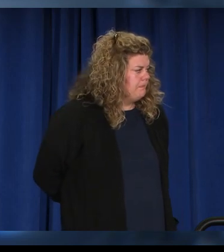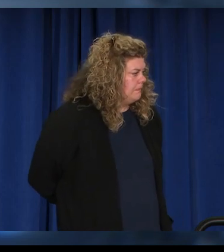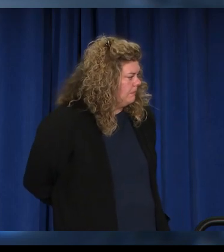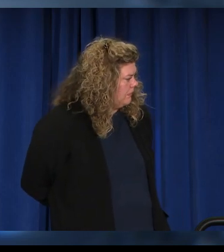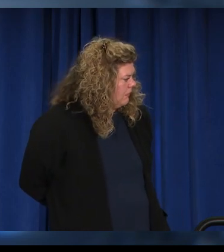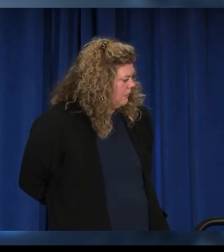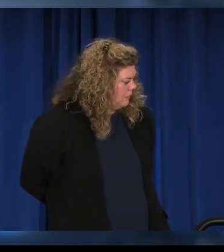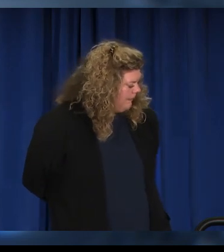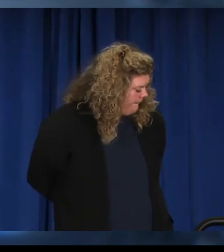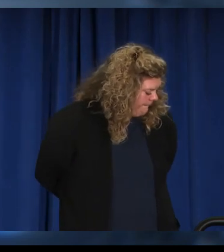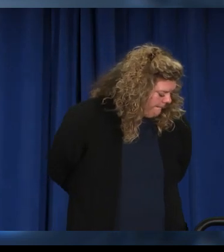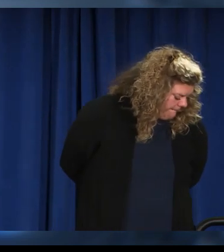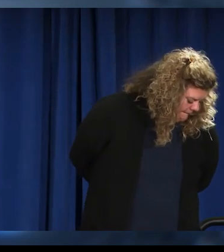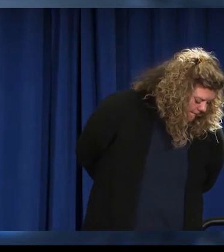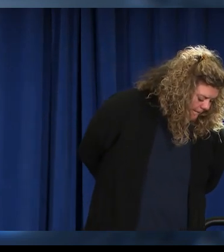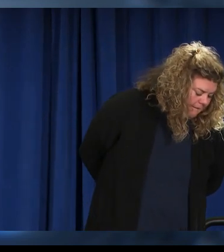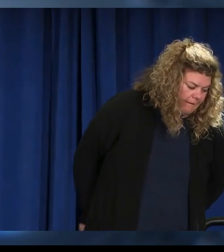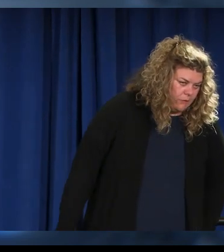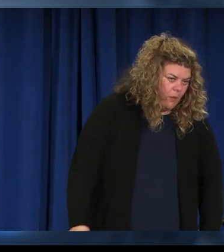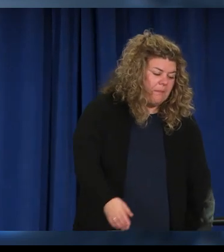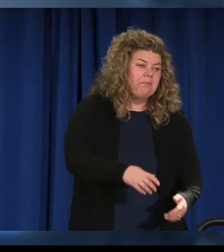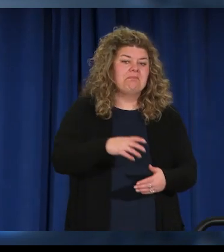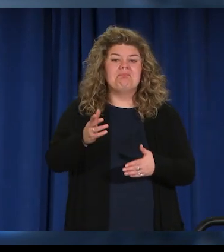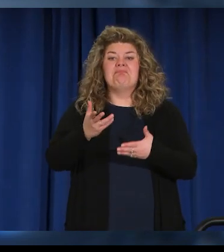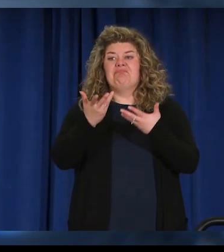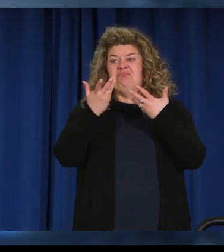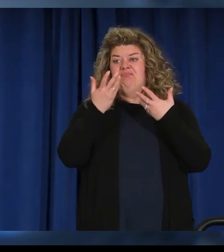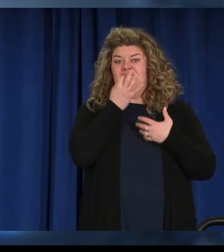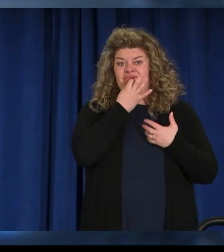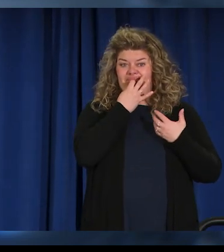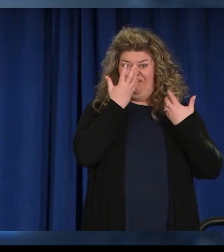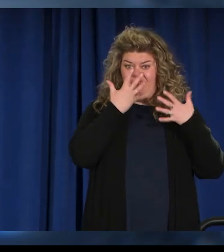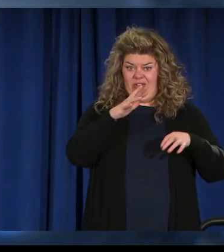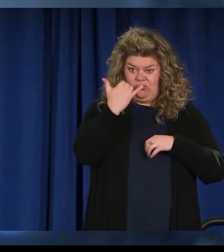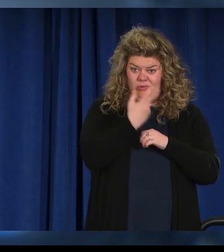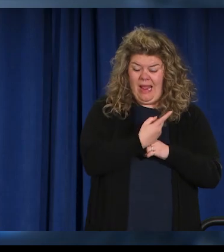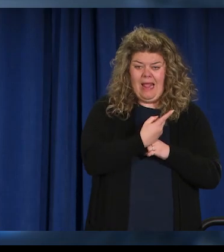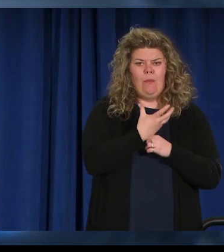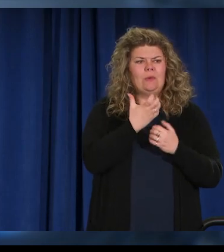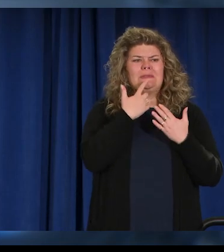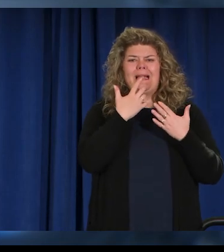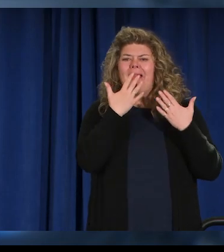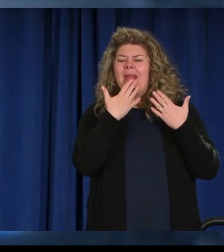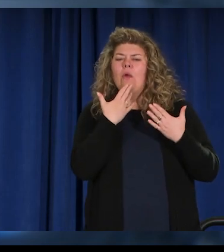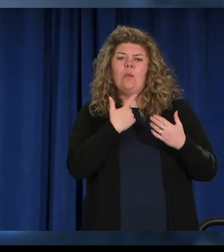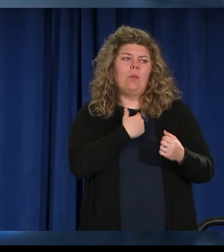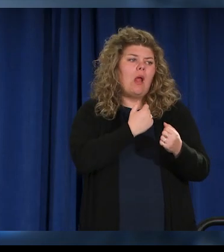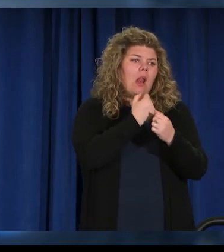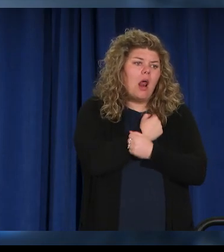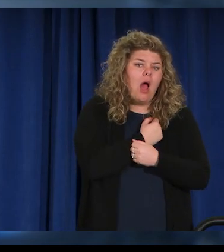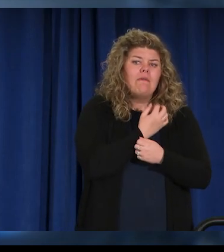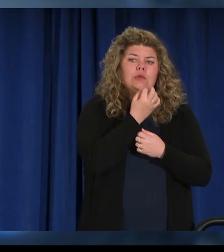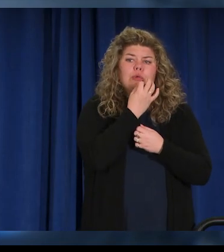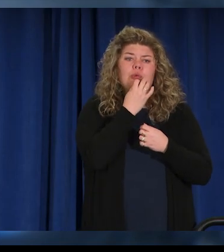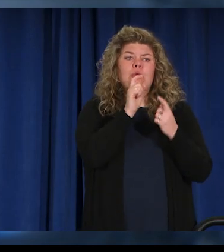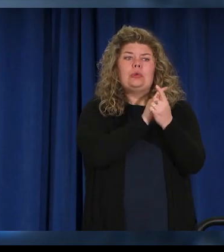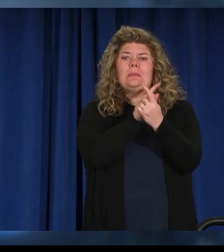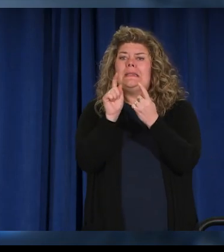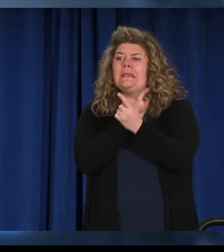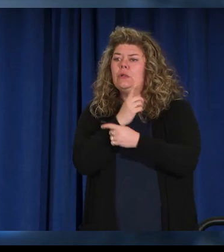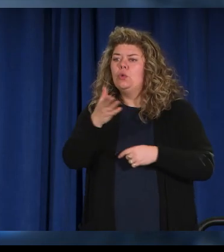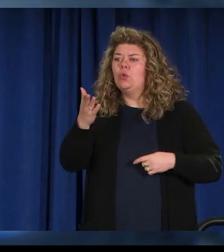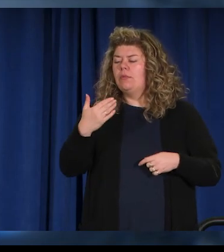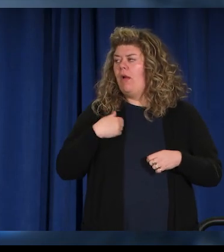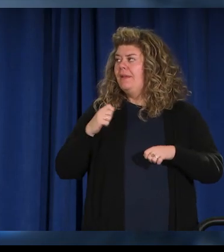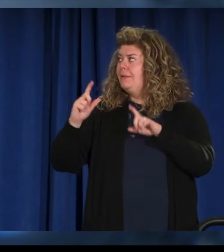All right, so to round out our time with everyone today, we just wanted to say that we'd absolutely love the opportunity to connect with you. On the slide, we have displayed